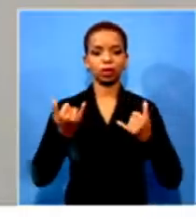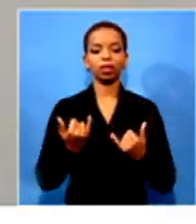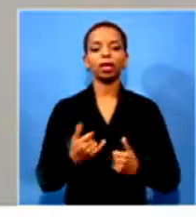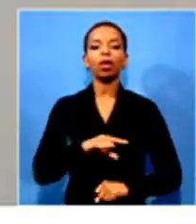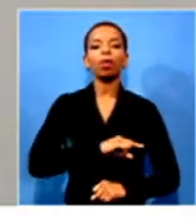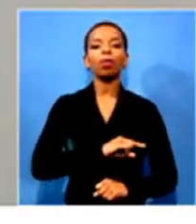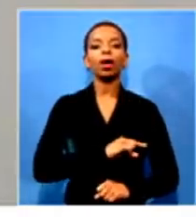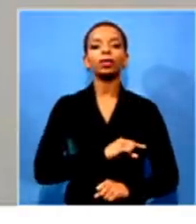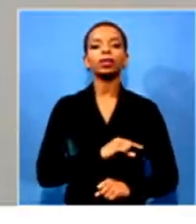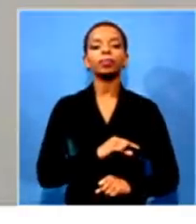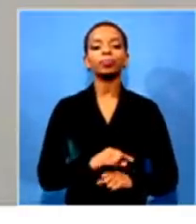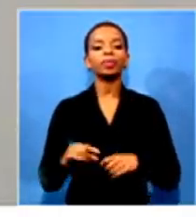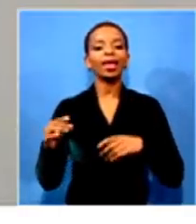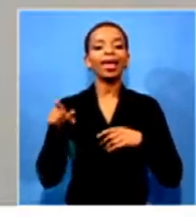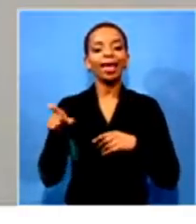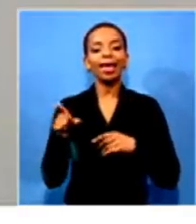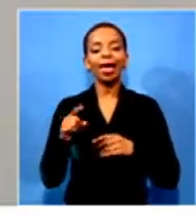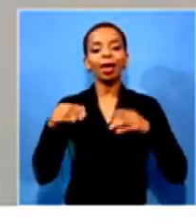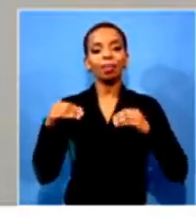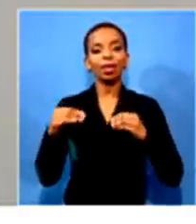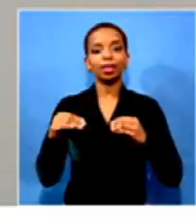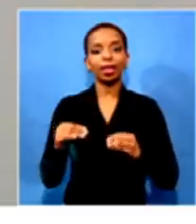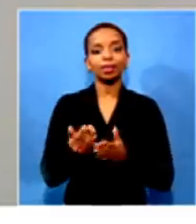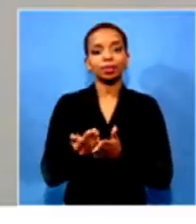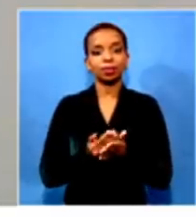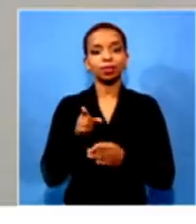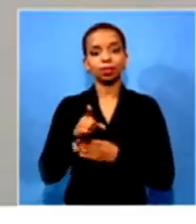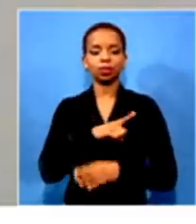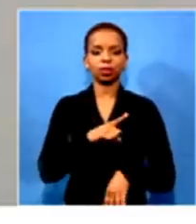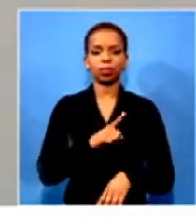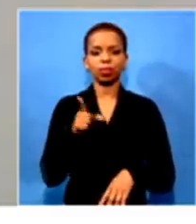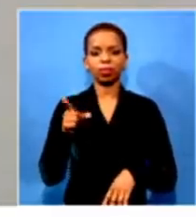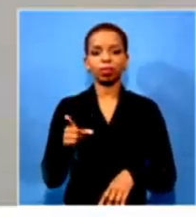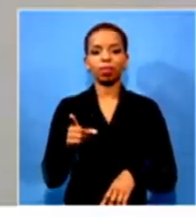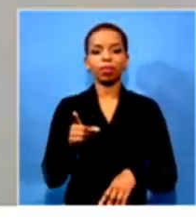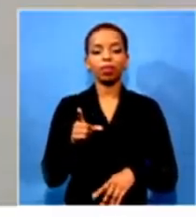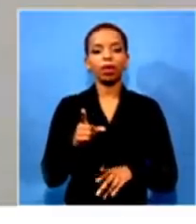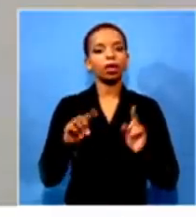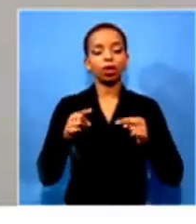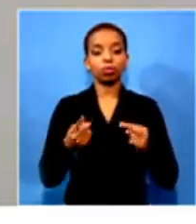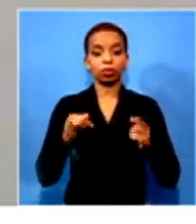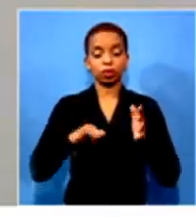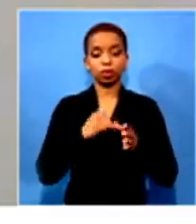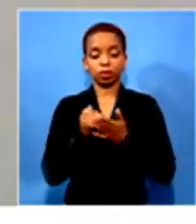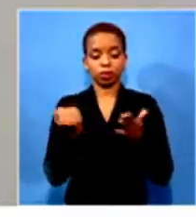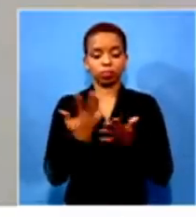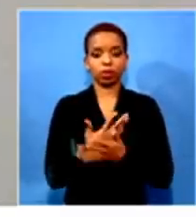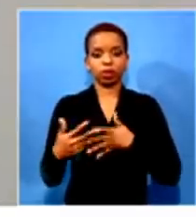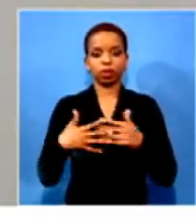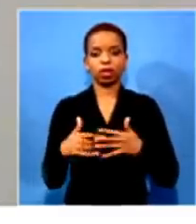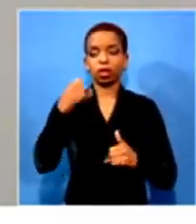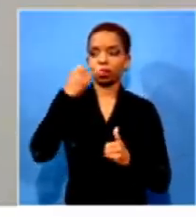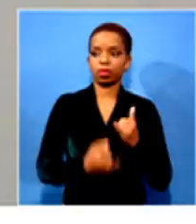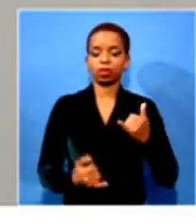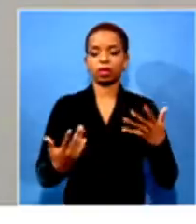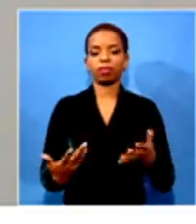is rescuing any business could think it is justifiable for them to not only miss every statutory deadline, but to simply,